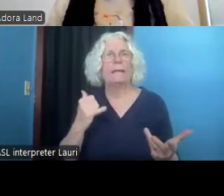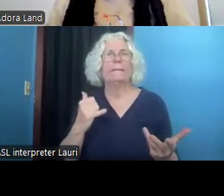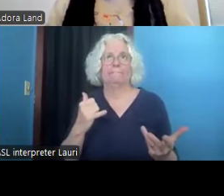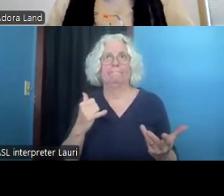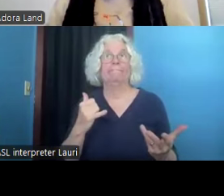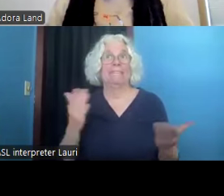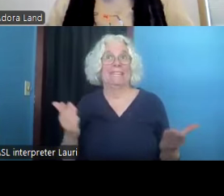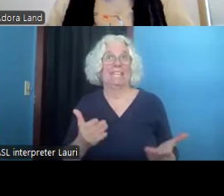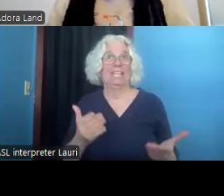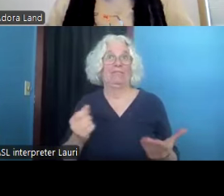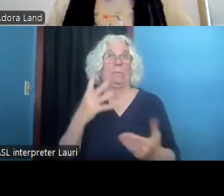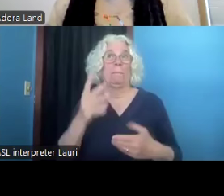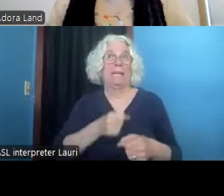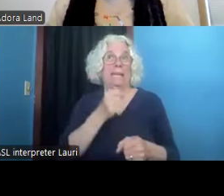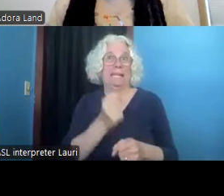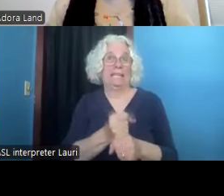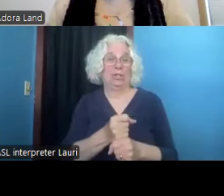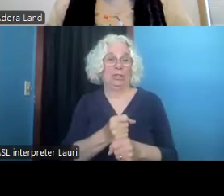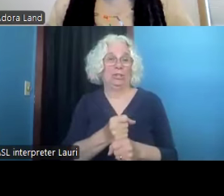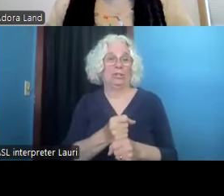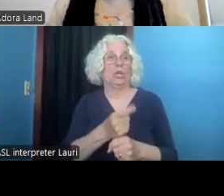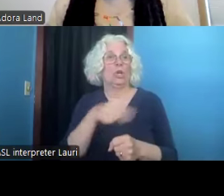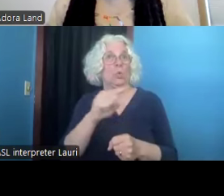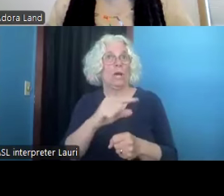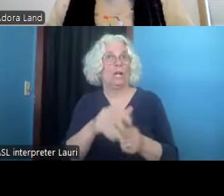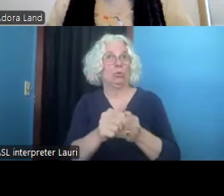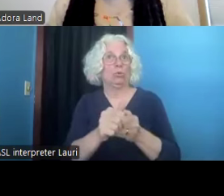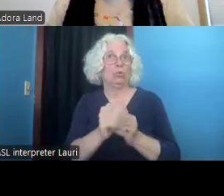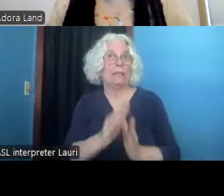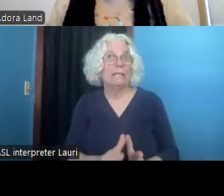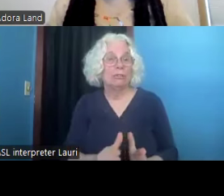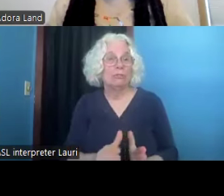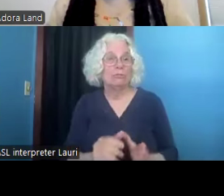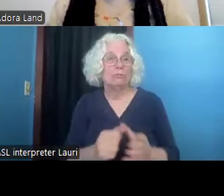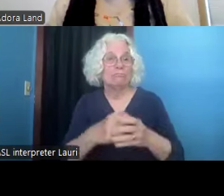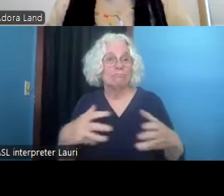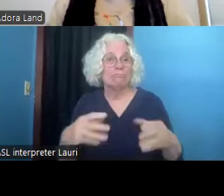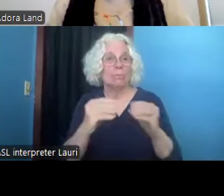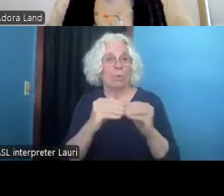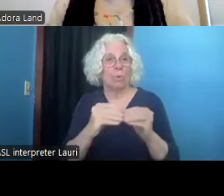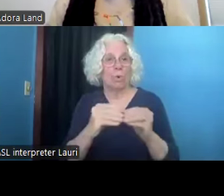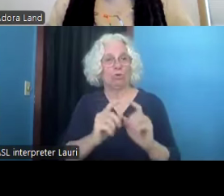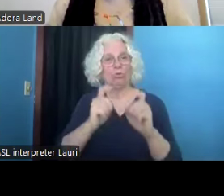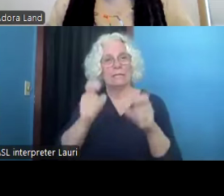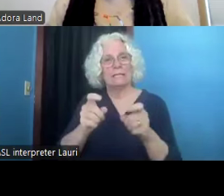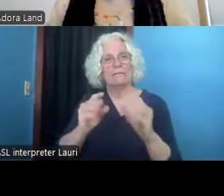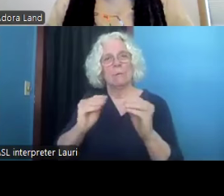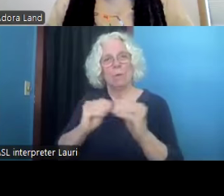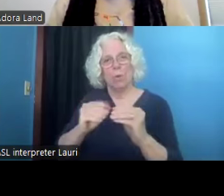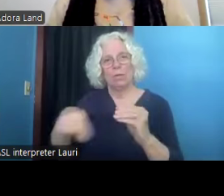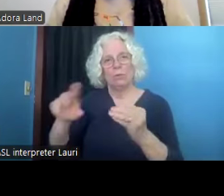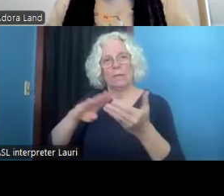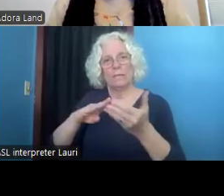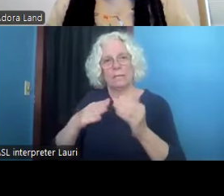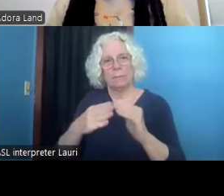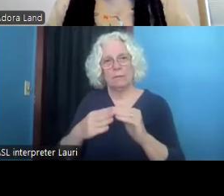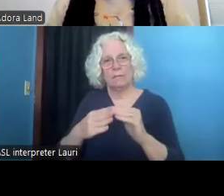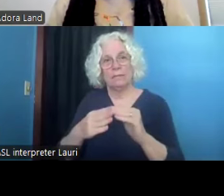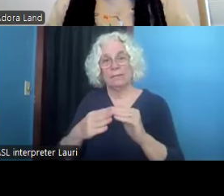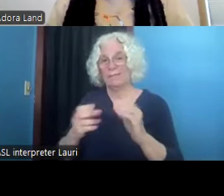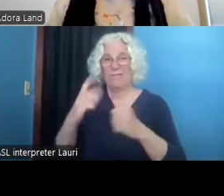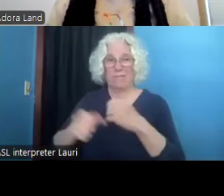in our region to grow their leadership capacity to do even more for their communities. And that remains central focus all these